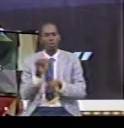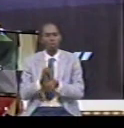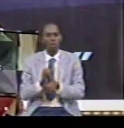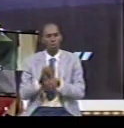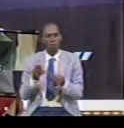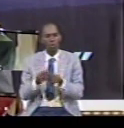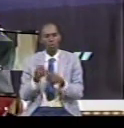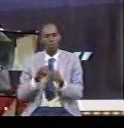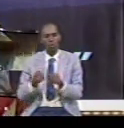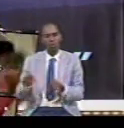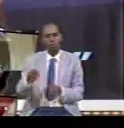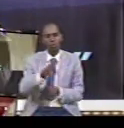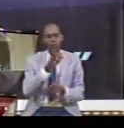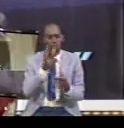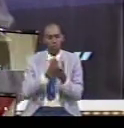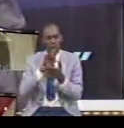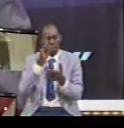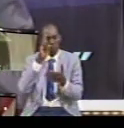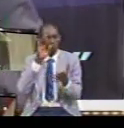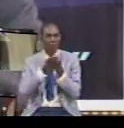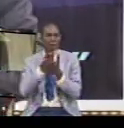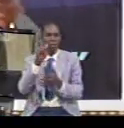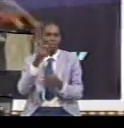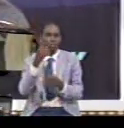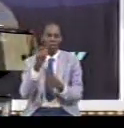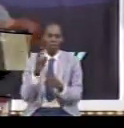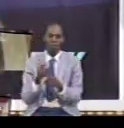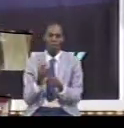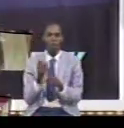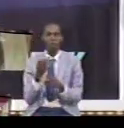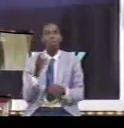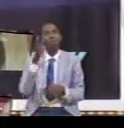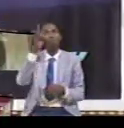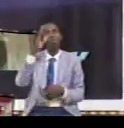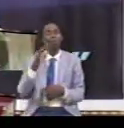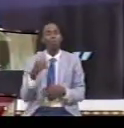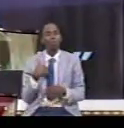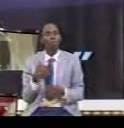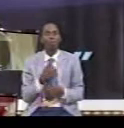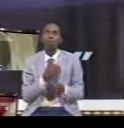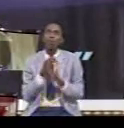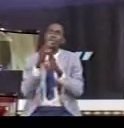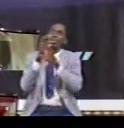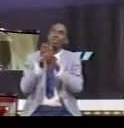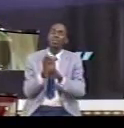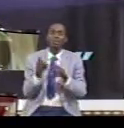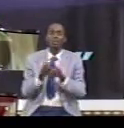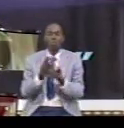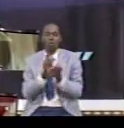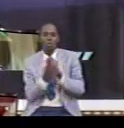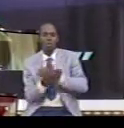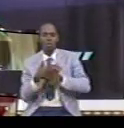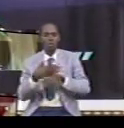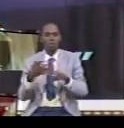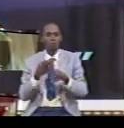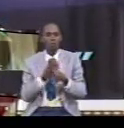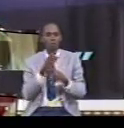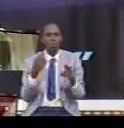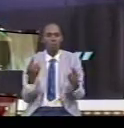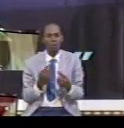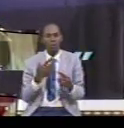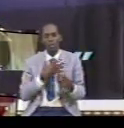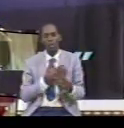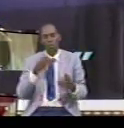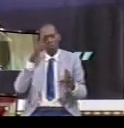that believe. The word of God that you receive as you turn away from your sin and you believe on the Lord